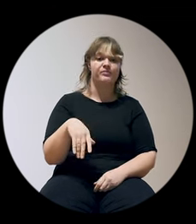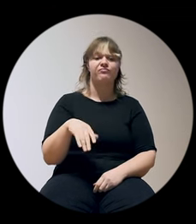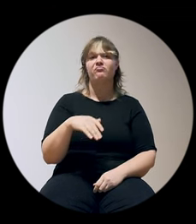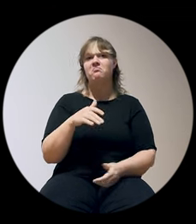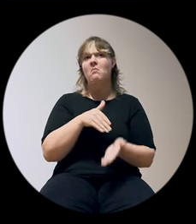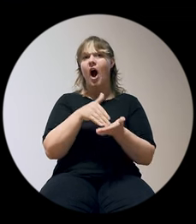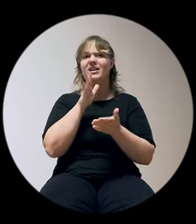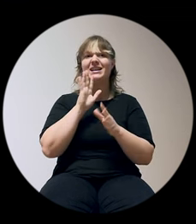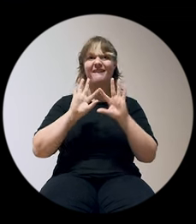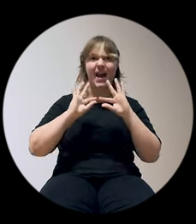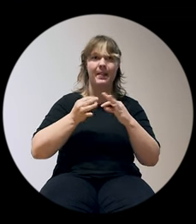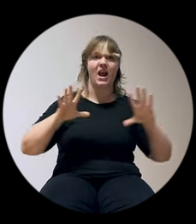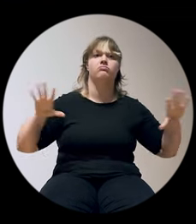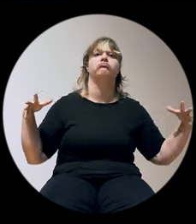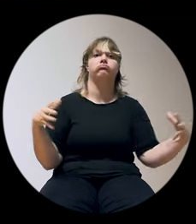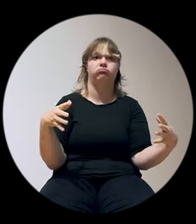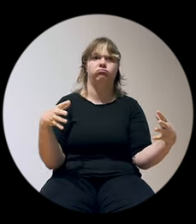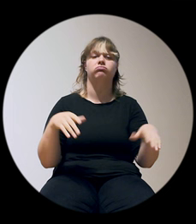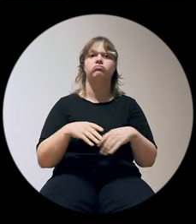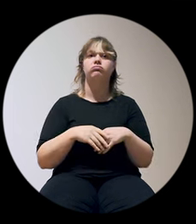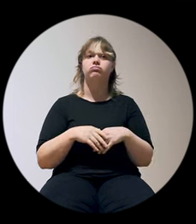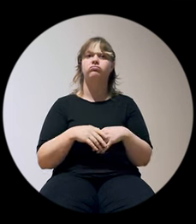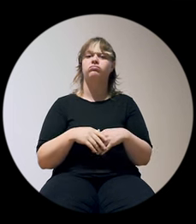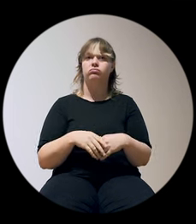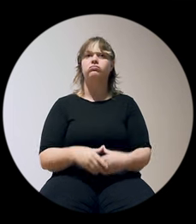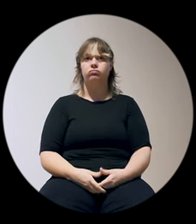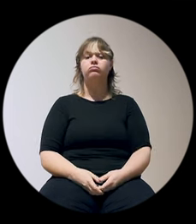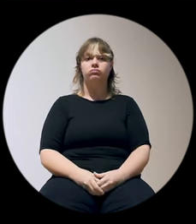family, extended family. I will